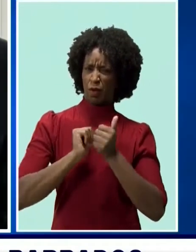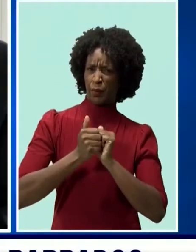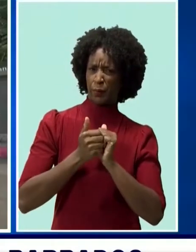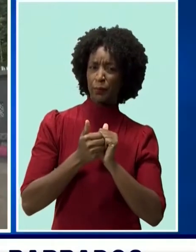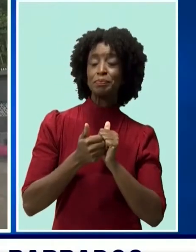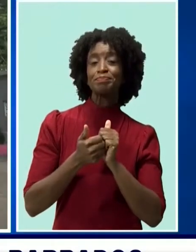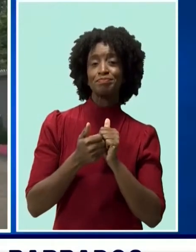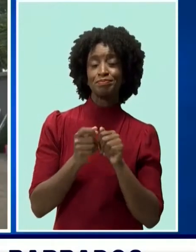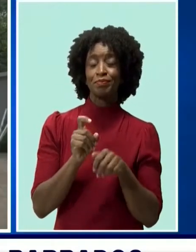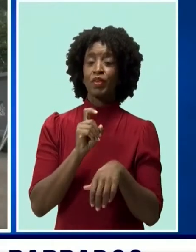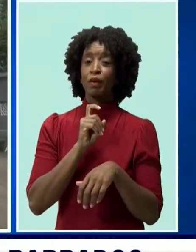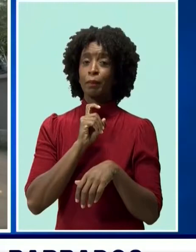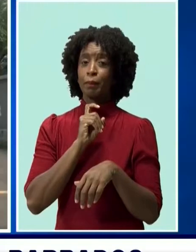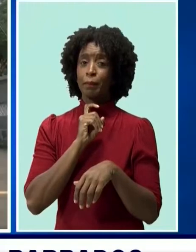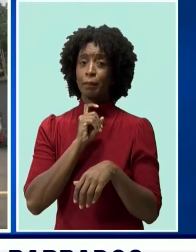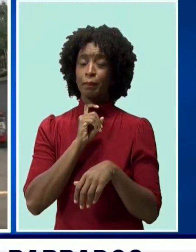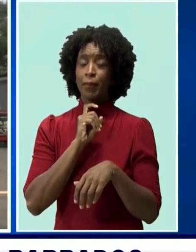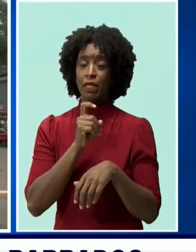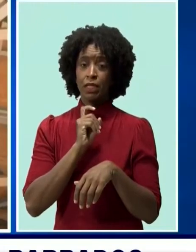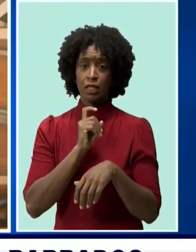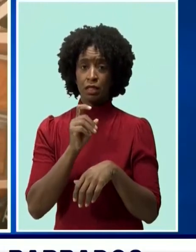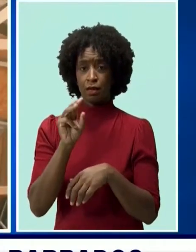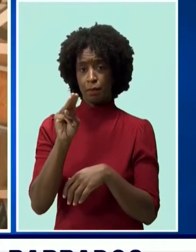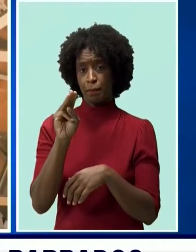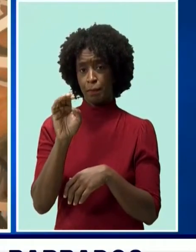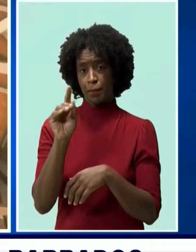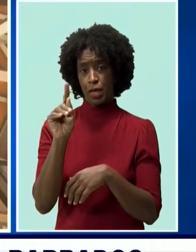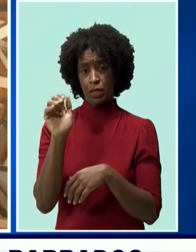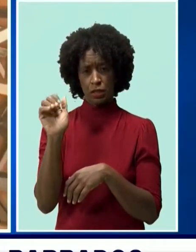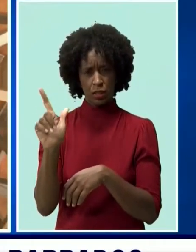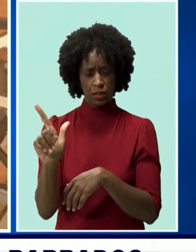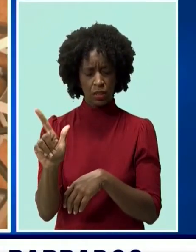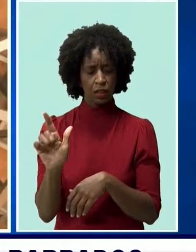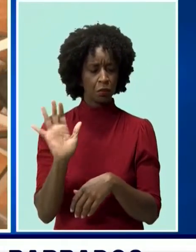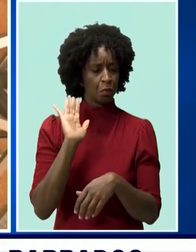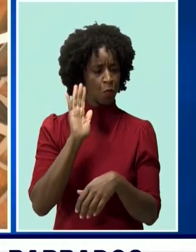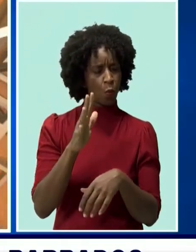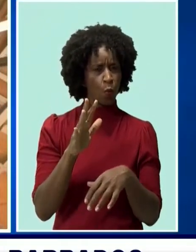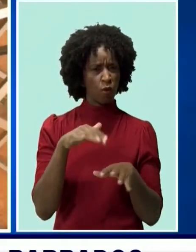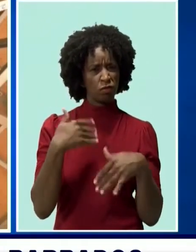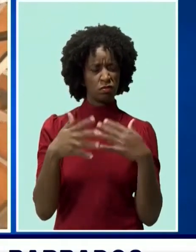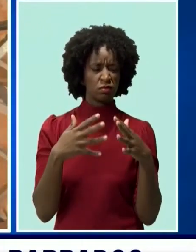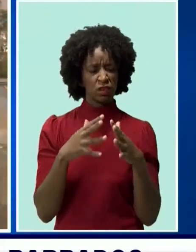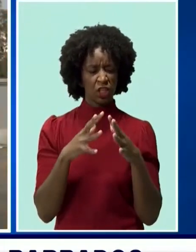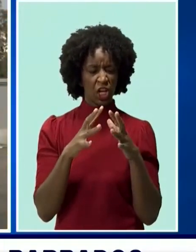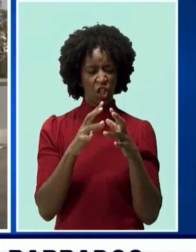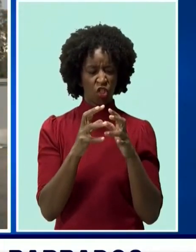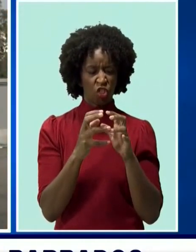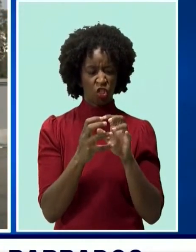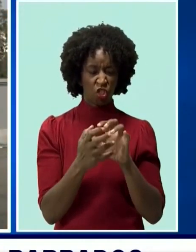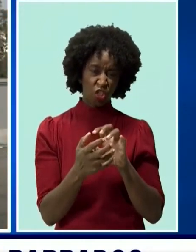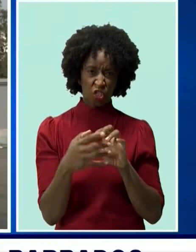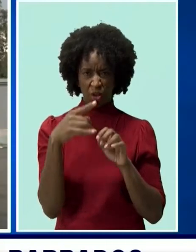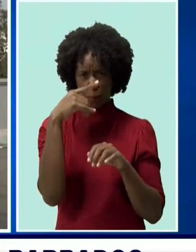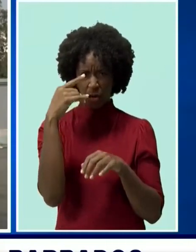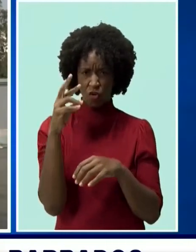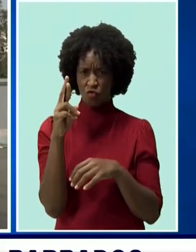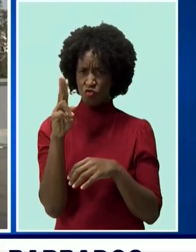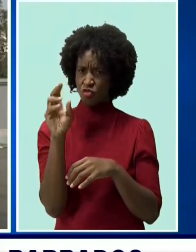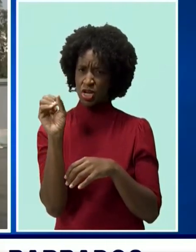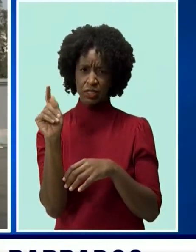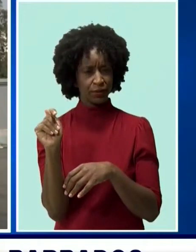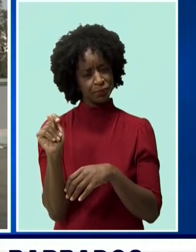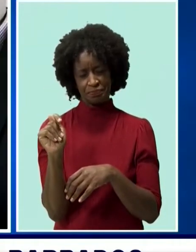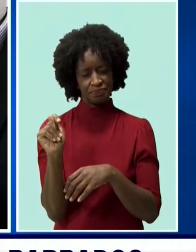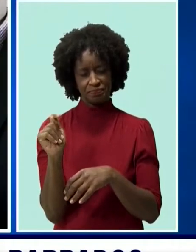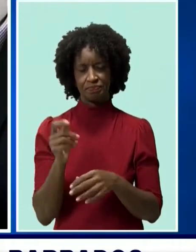and I encourage all those who have an opportunity to benefit from an East-West house to so do. It is an opportunity to open an industry